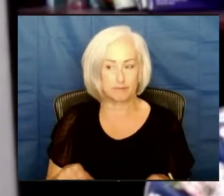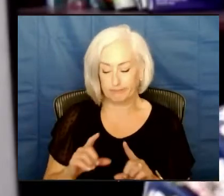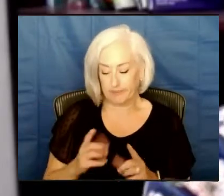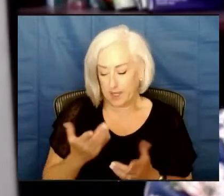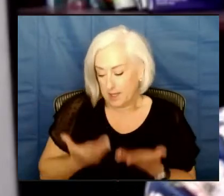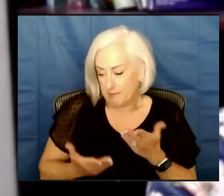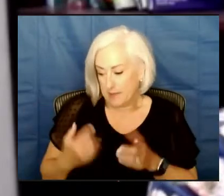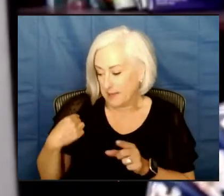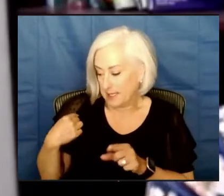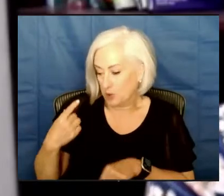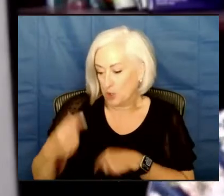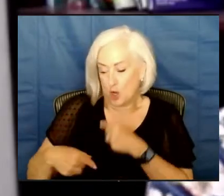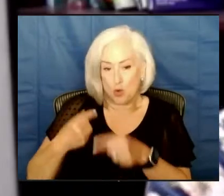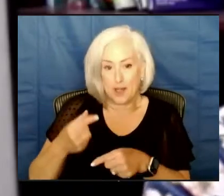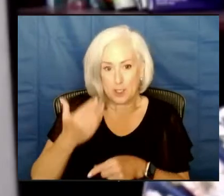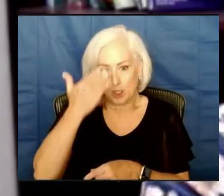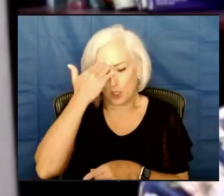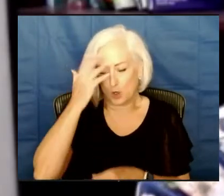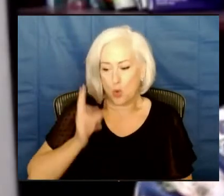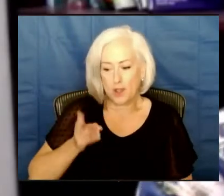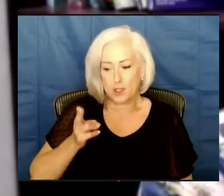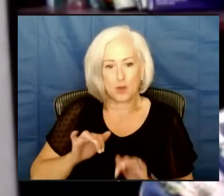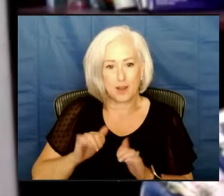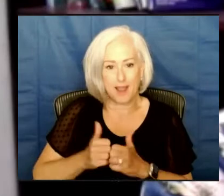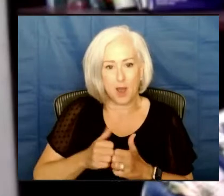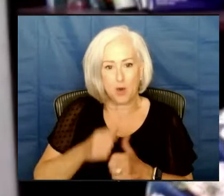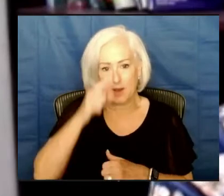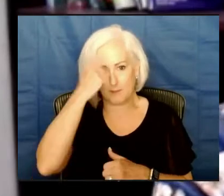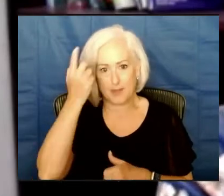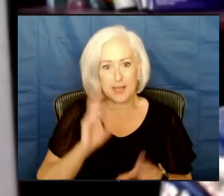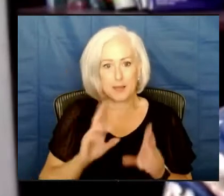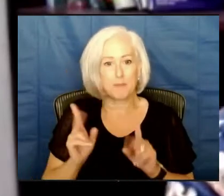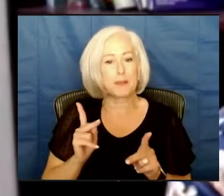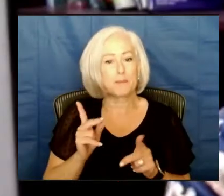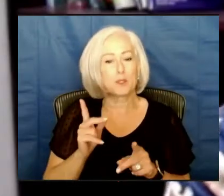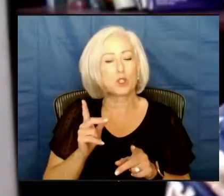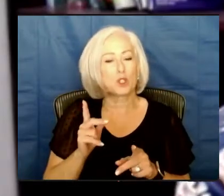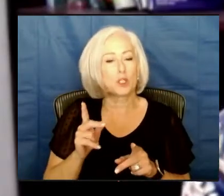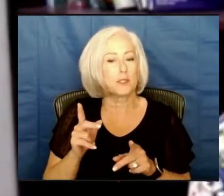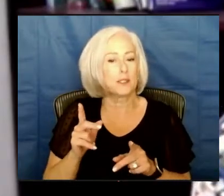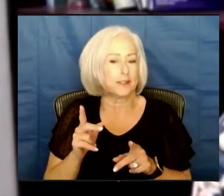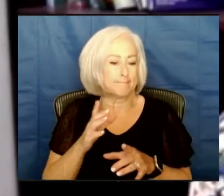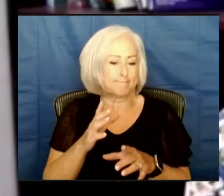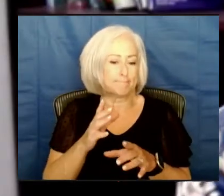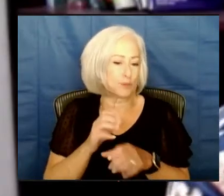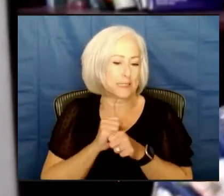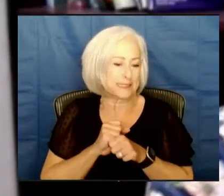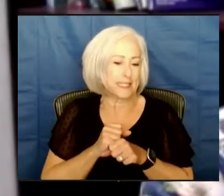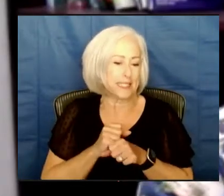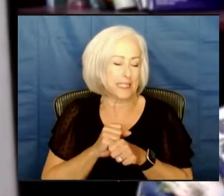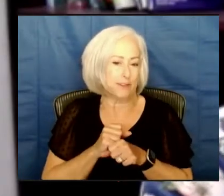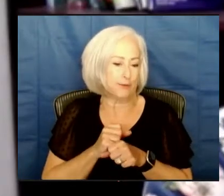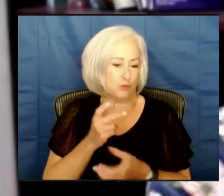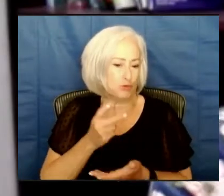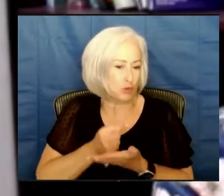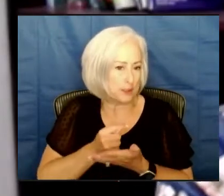know the history of, for example, how Black people have been treated in the medical system. They've had their own experience. Their parents or their loved ones have come in,